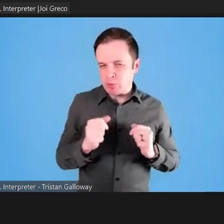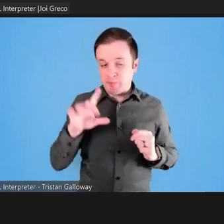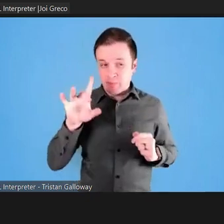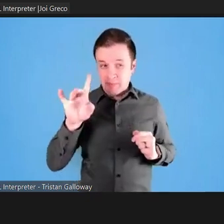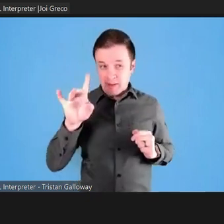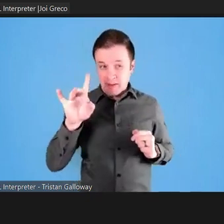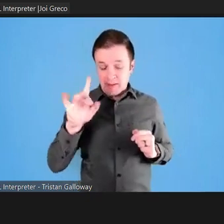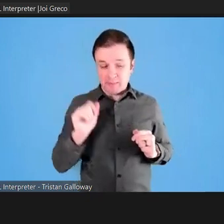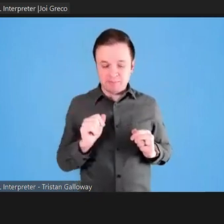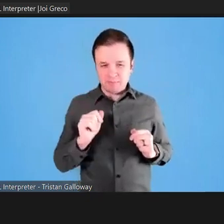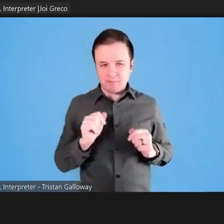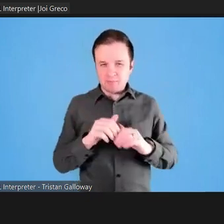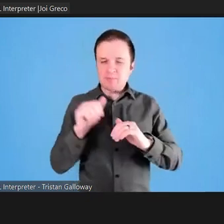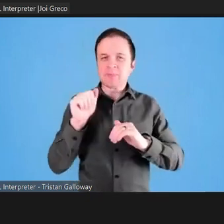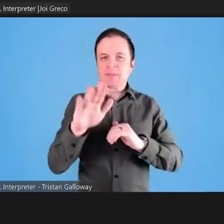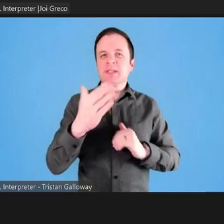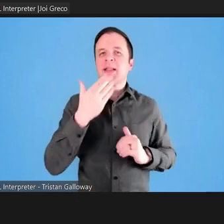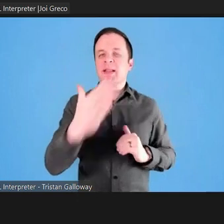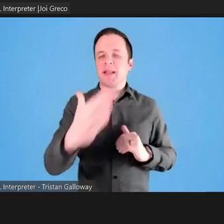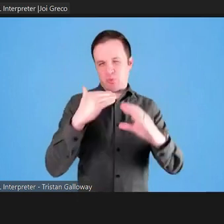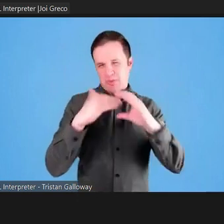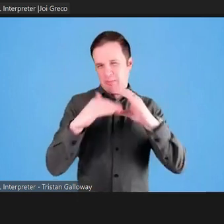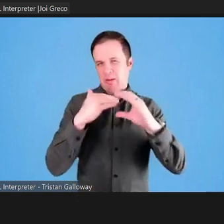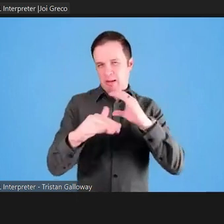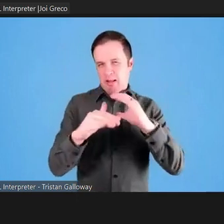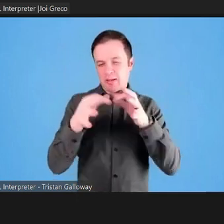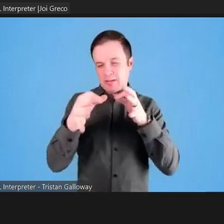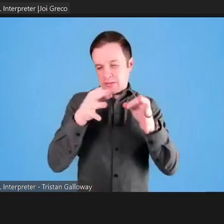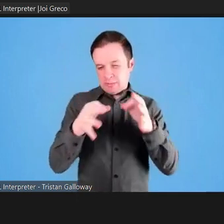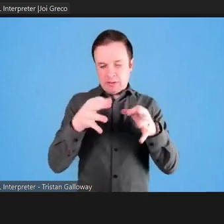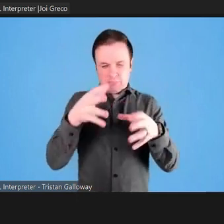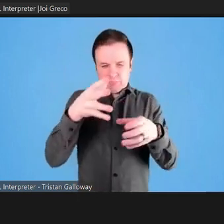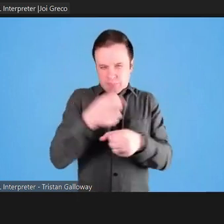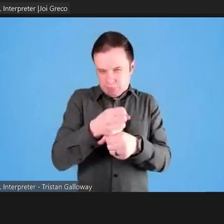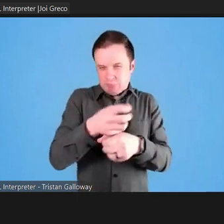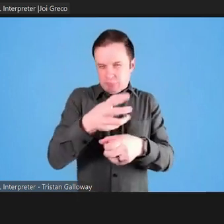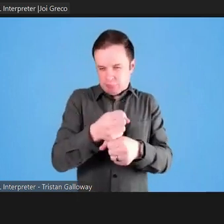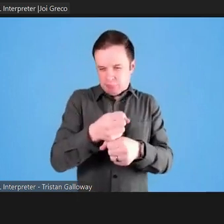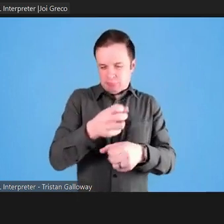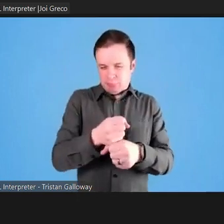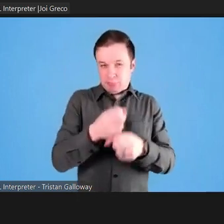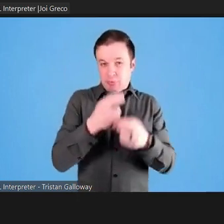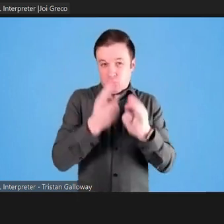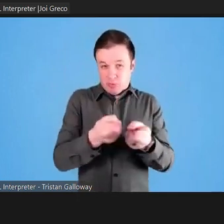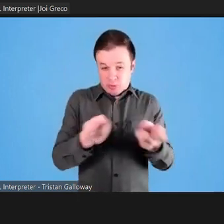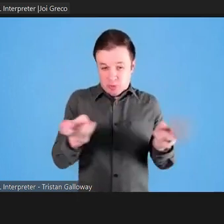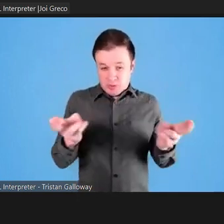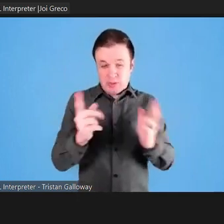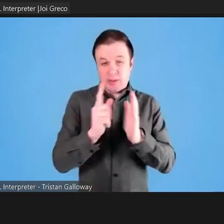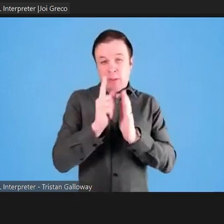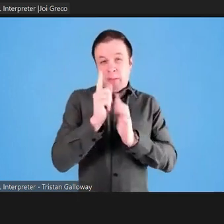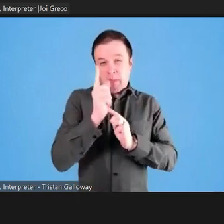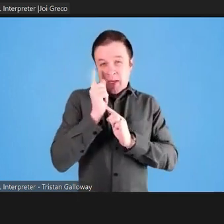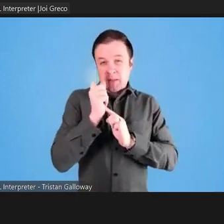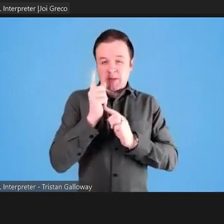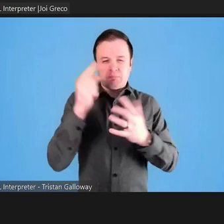we send out a thank you email with the summary documentation, resources, minutes, etc.